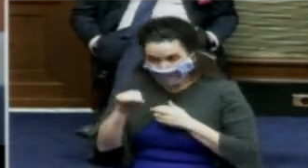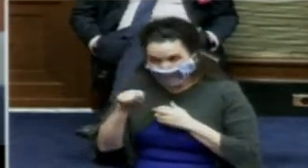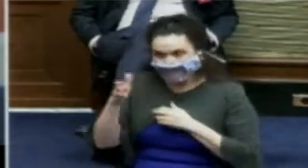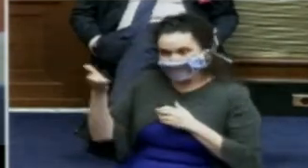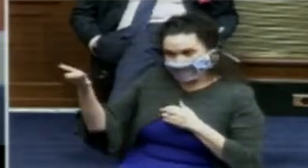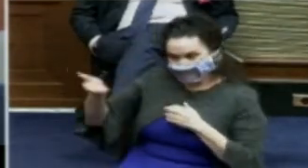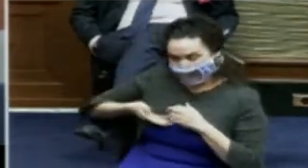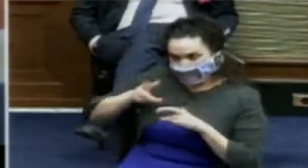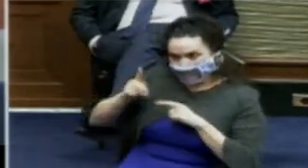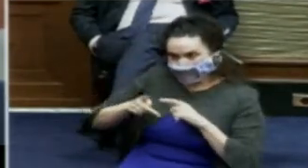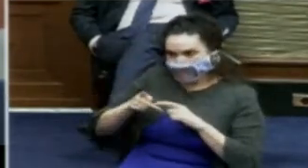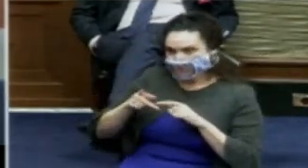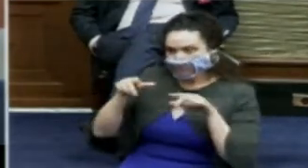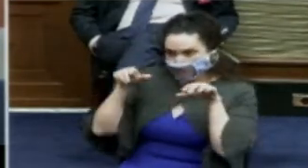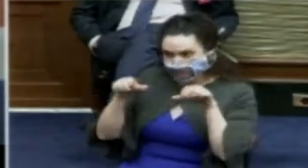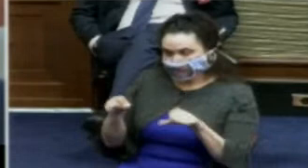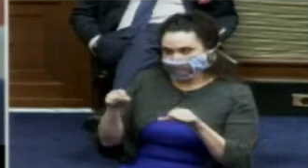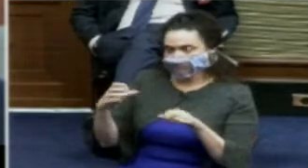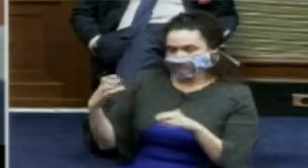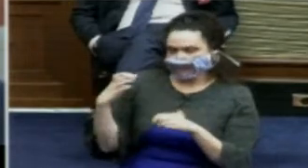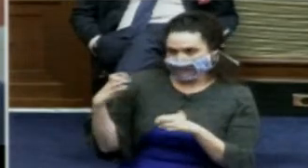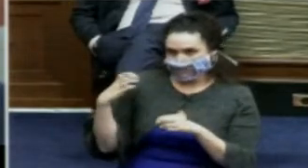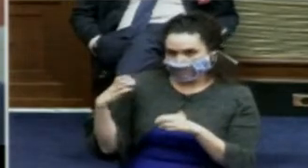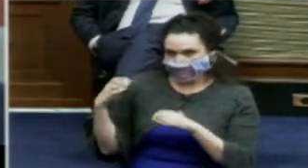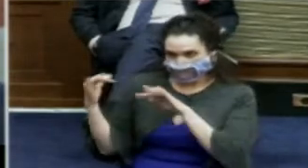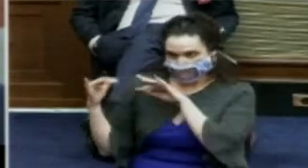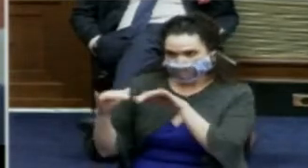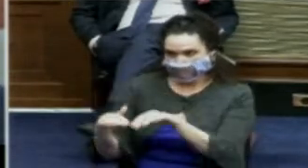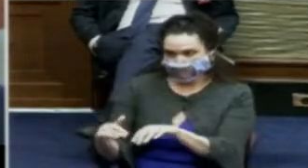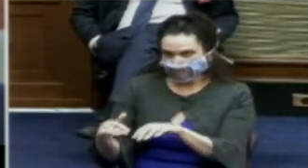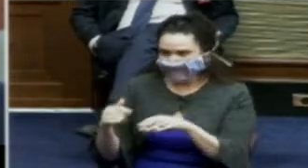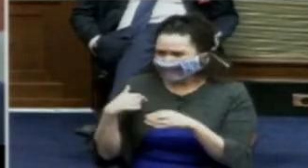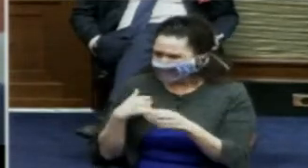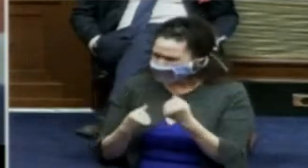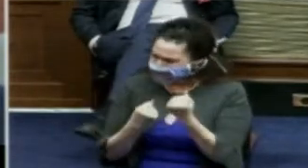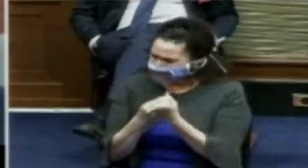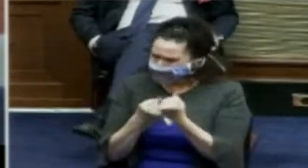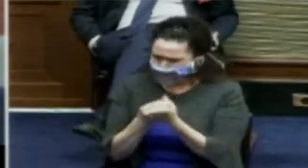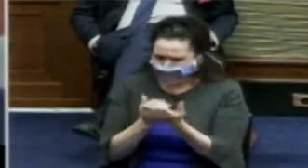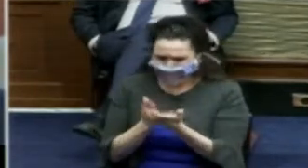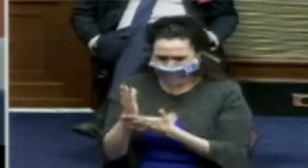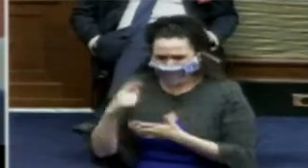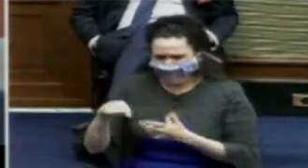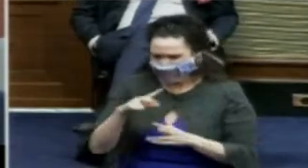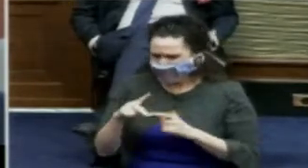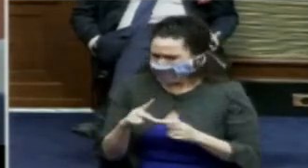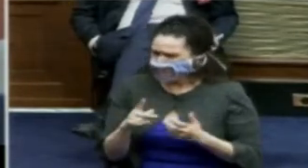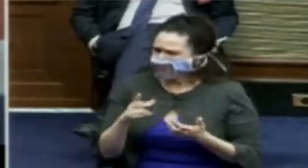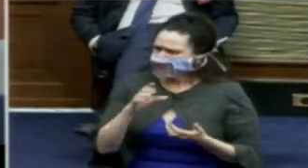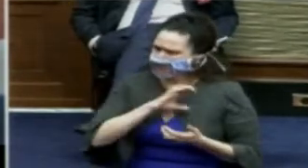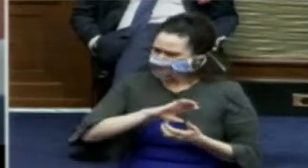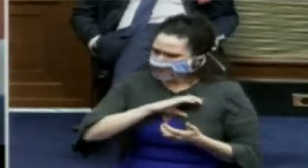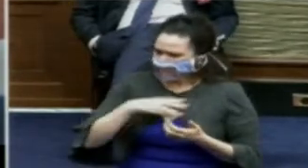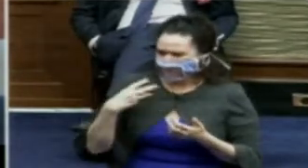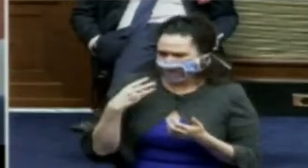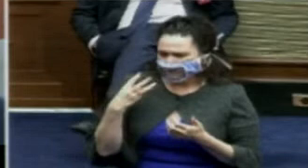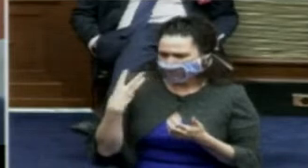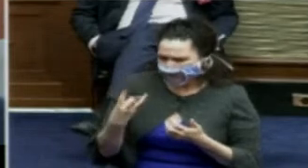I am totally in support of the right of citizens in Washington to be able to have representation